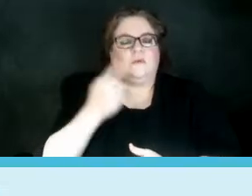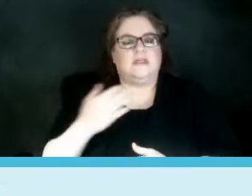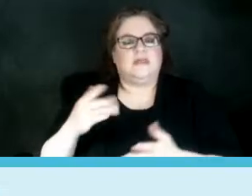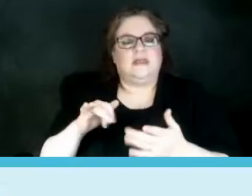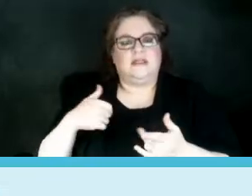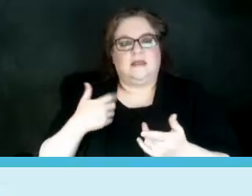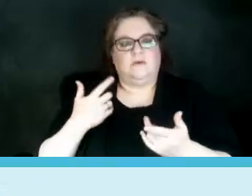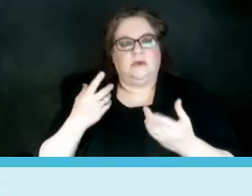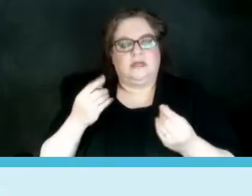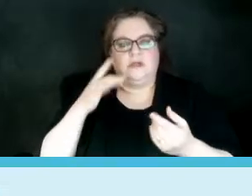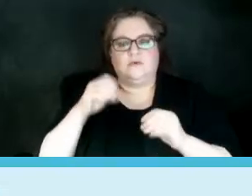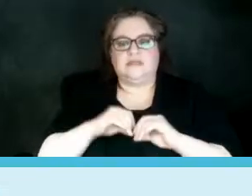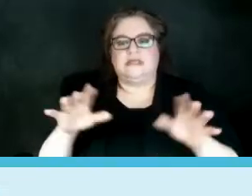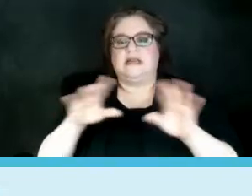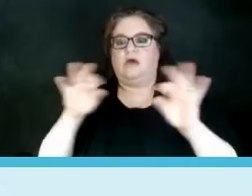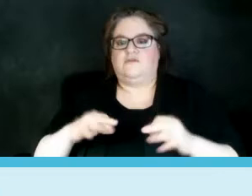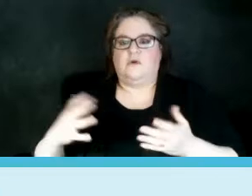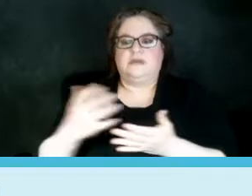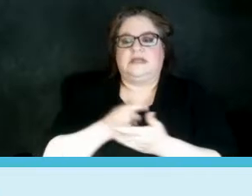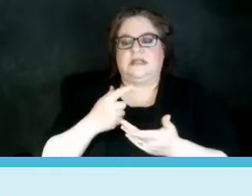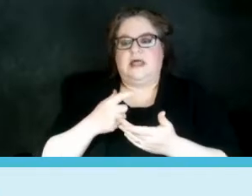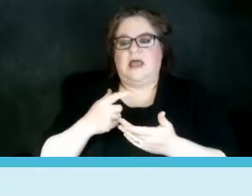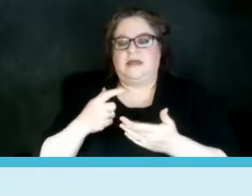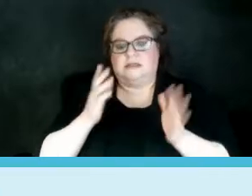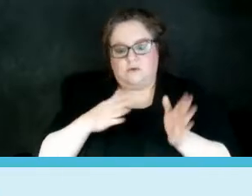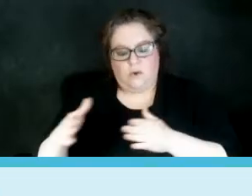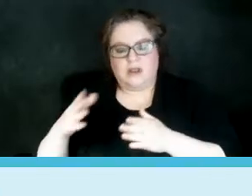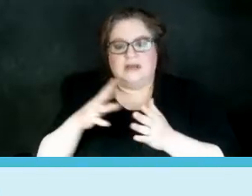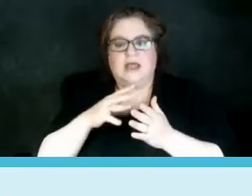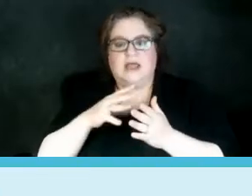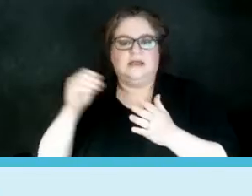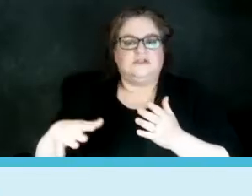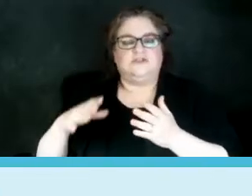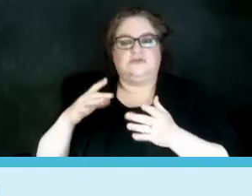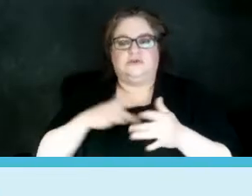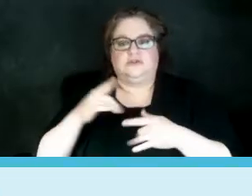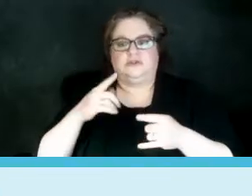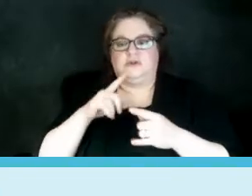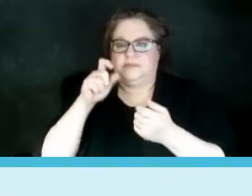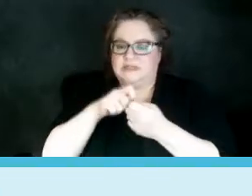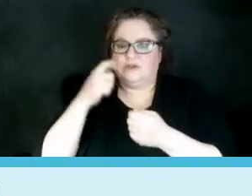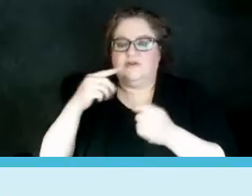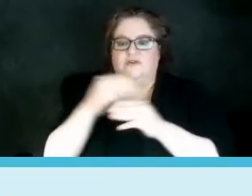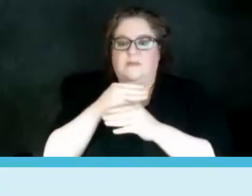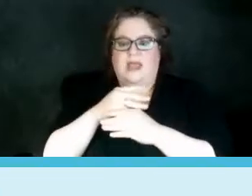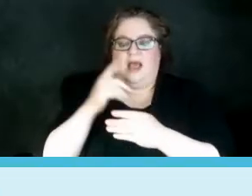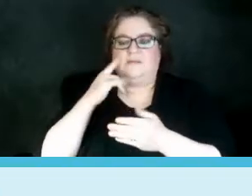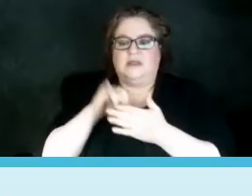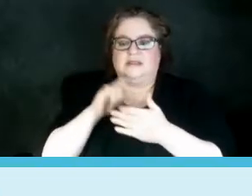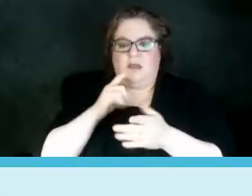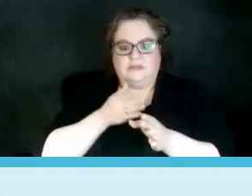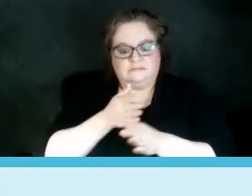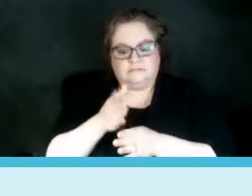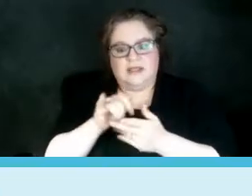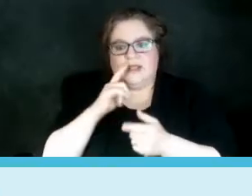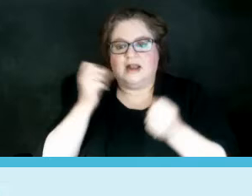sent out a form to collect and organize student concerns, particularly regarding math, because we noticed that that was an area in which there had been a lot